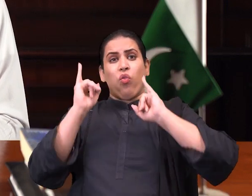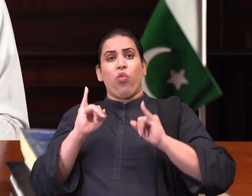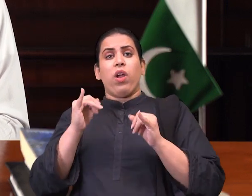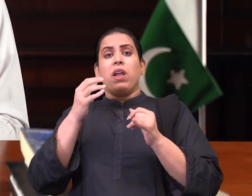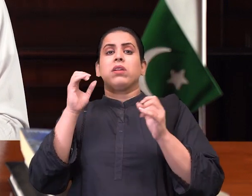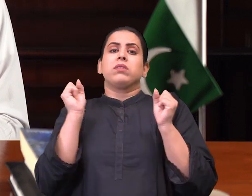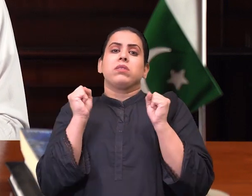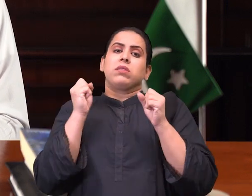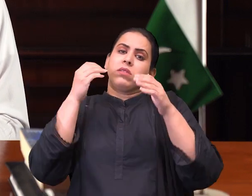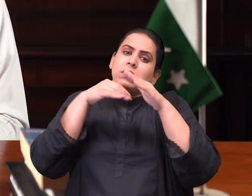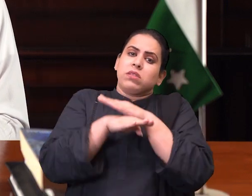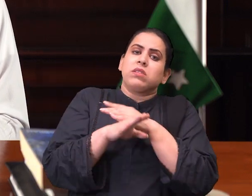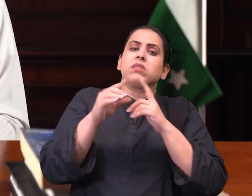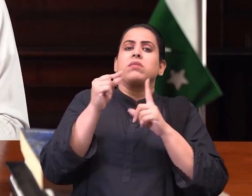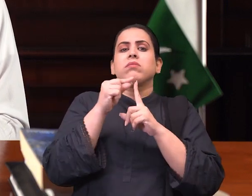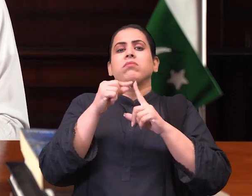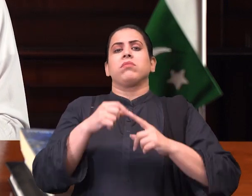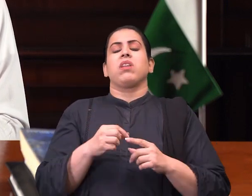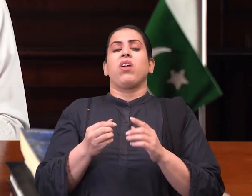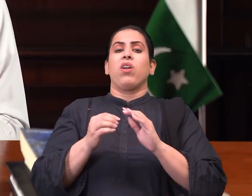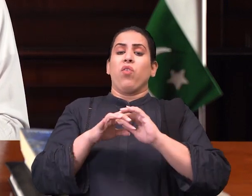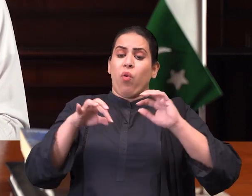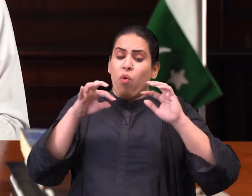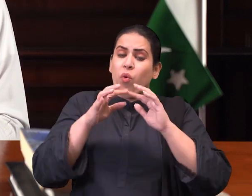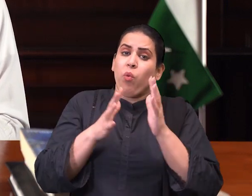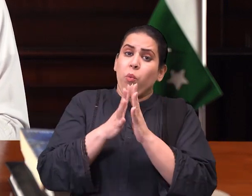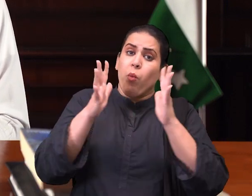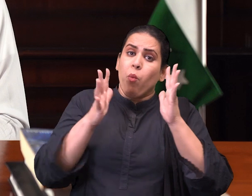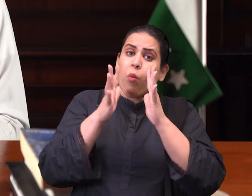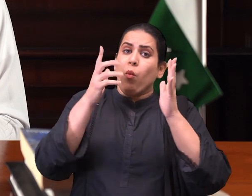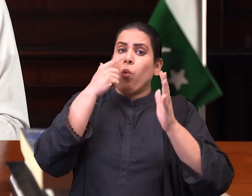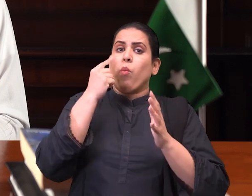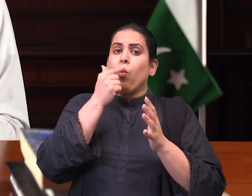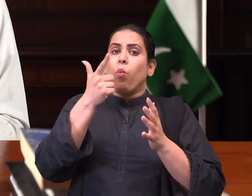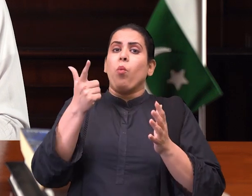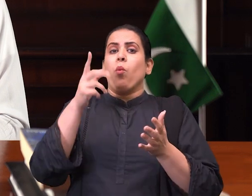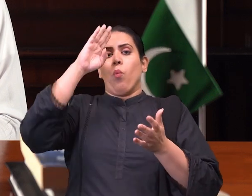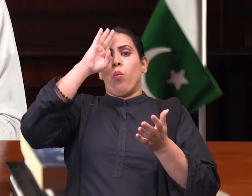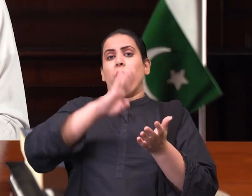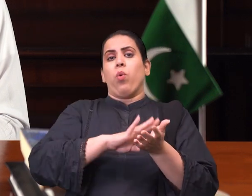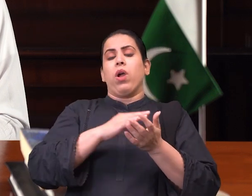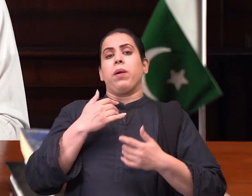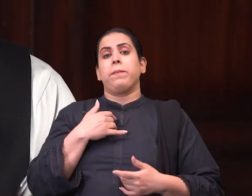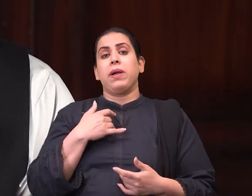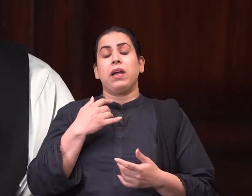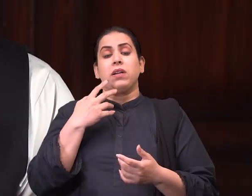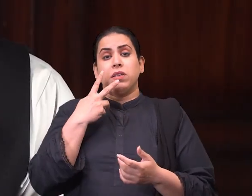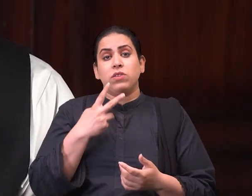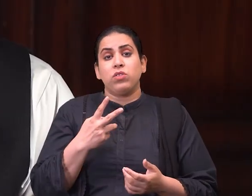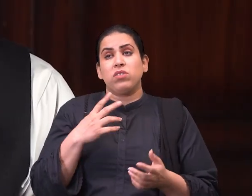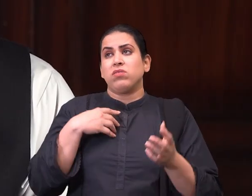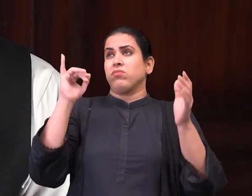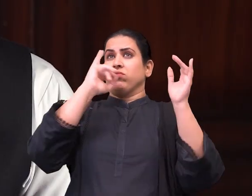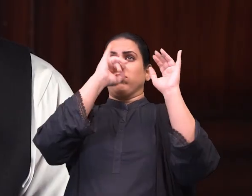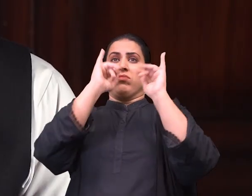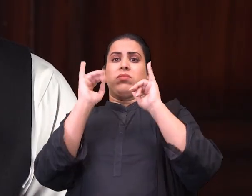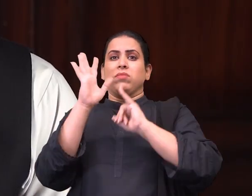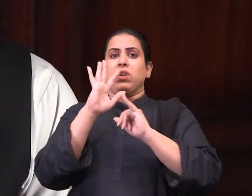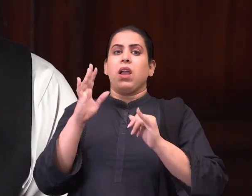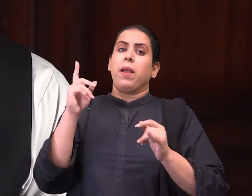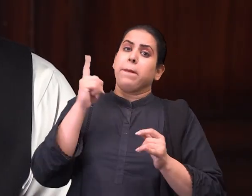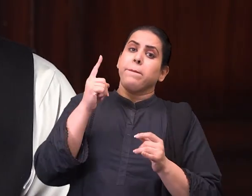smog returns every winter in this country, finding more and more people to make patients. My interest in the field